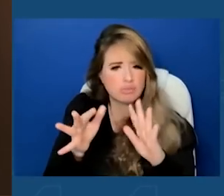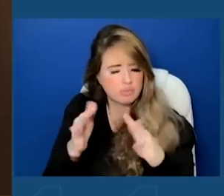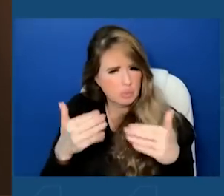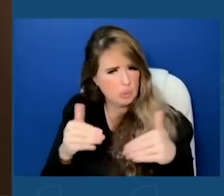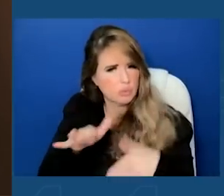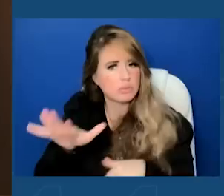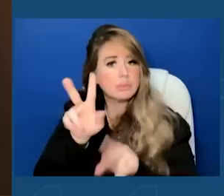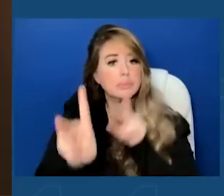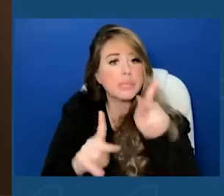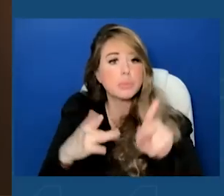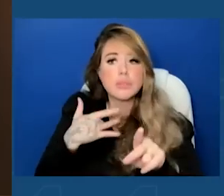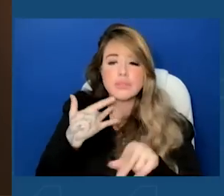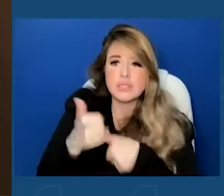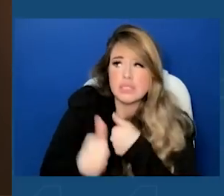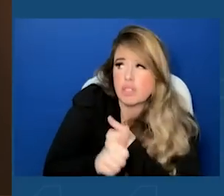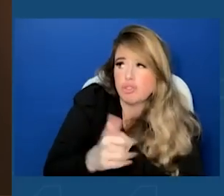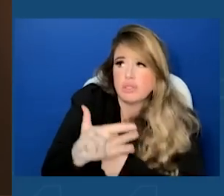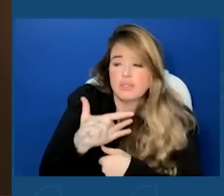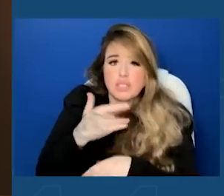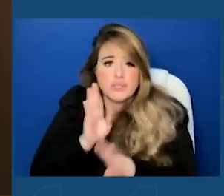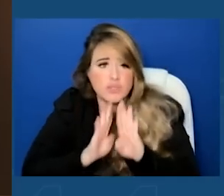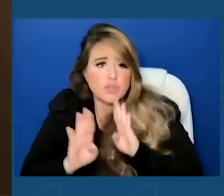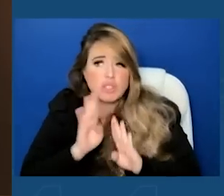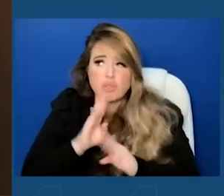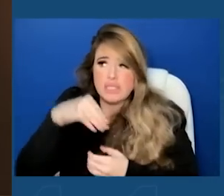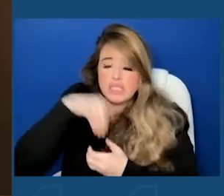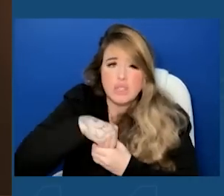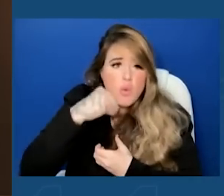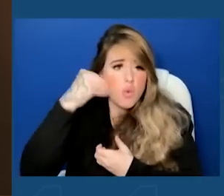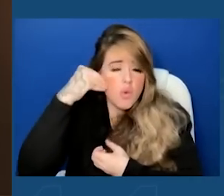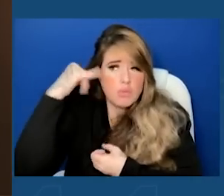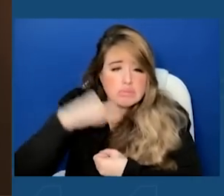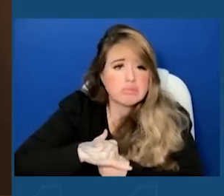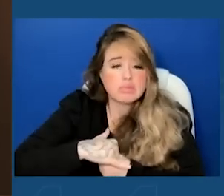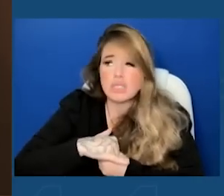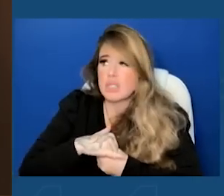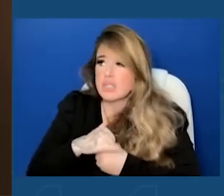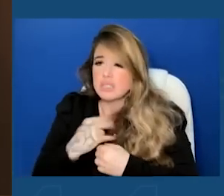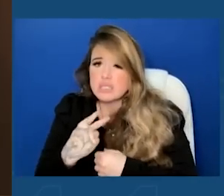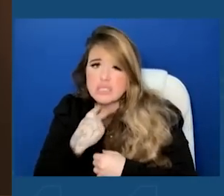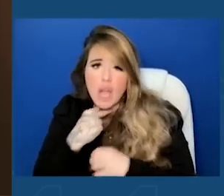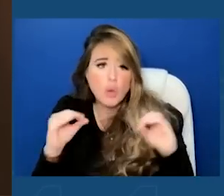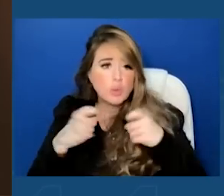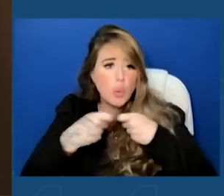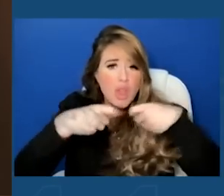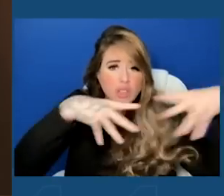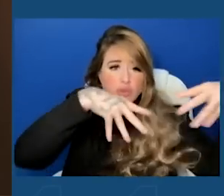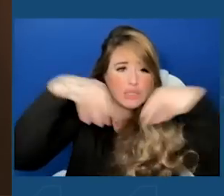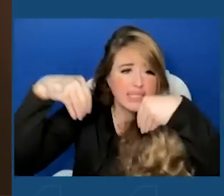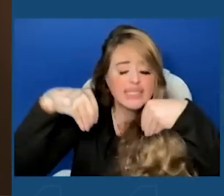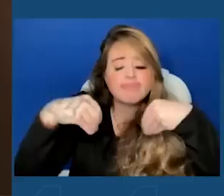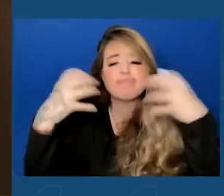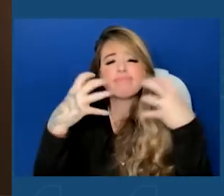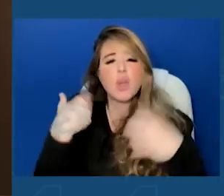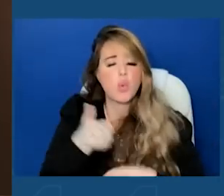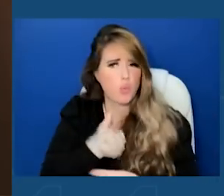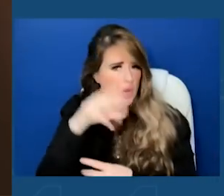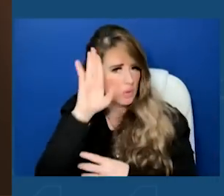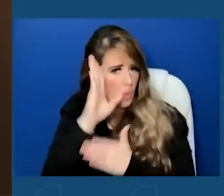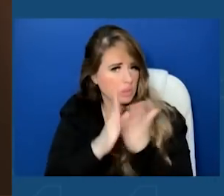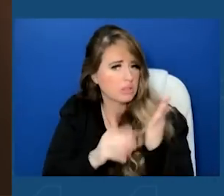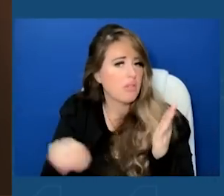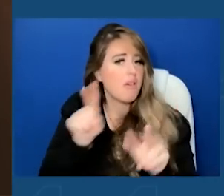of being in homes without power. There are some people that have been without power in